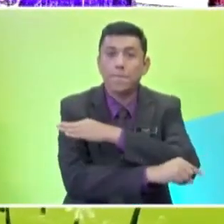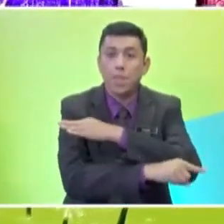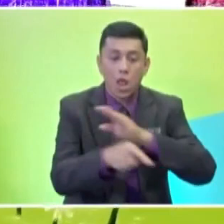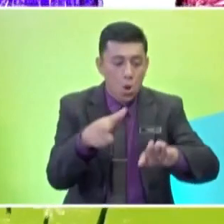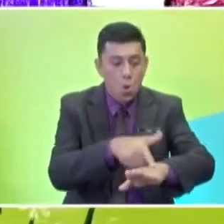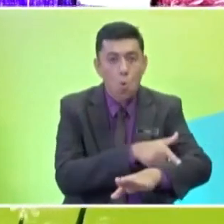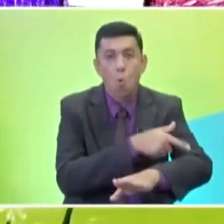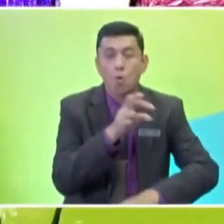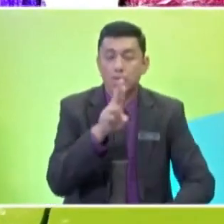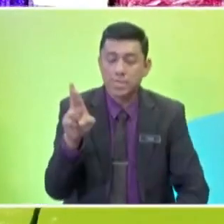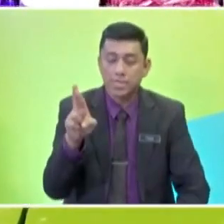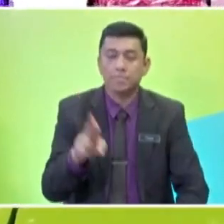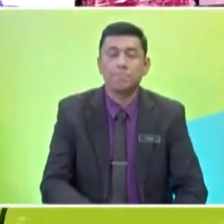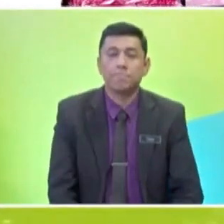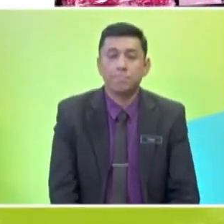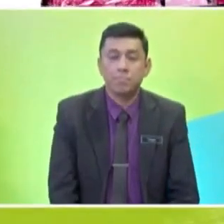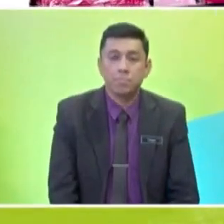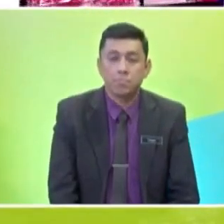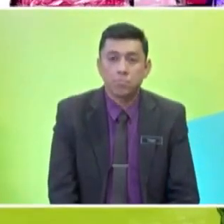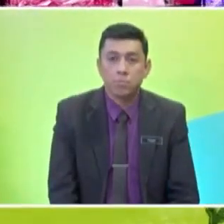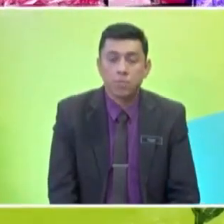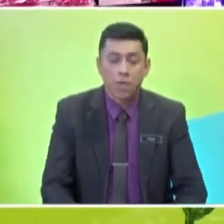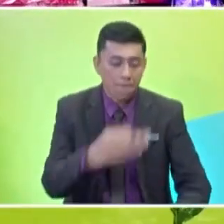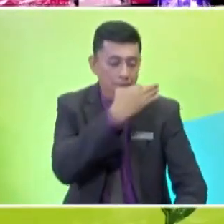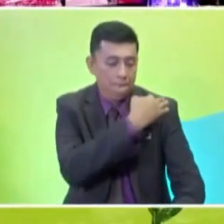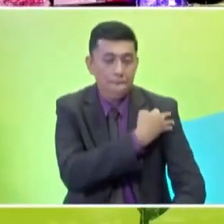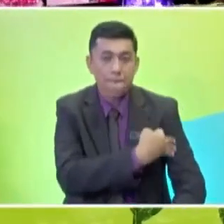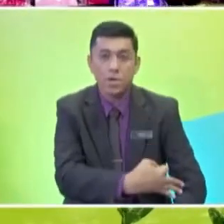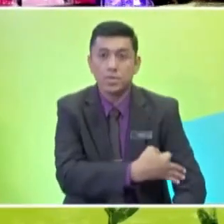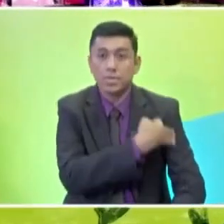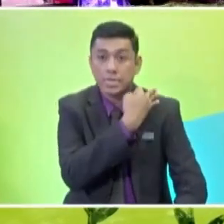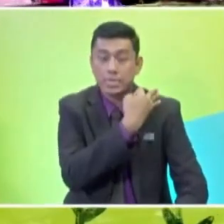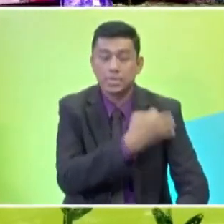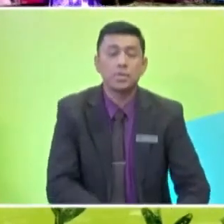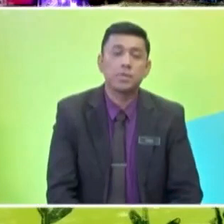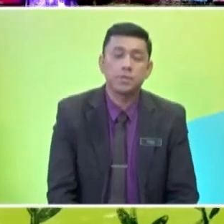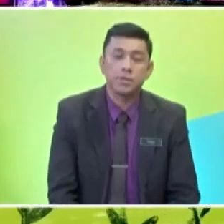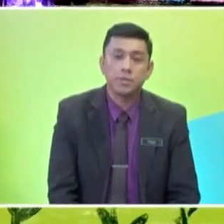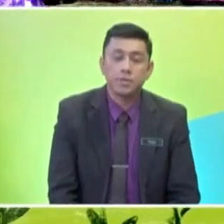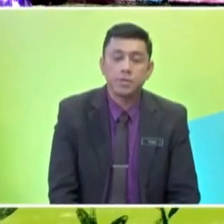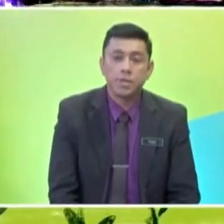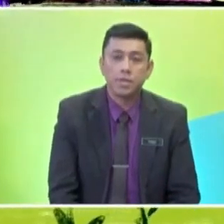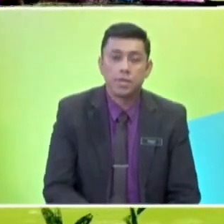tail. Okay. And then it has fur. Mm-hmm. The hair on a cat's body, we call it fur. And cat has